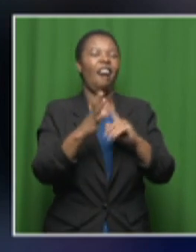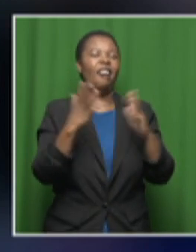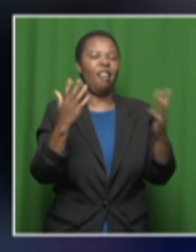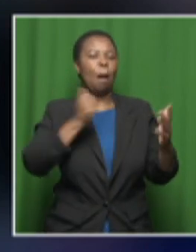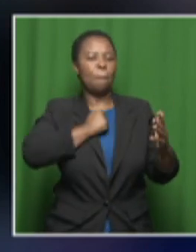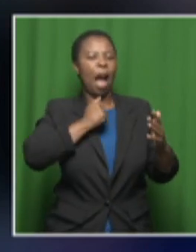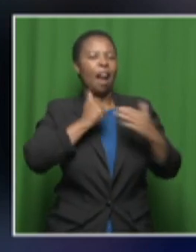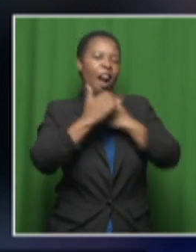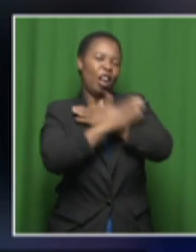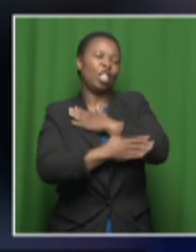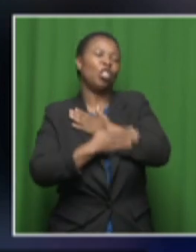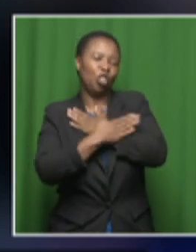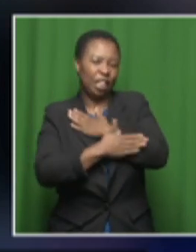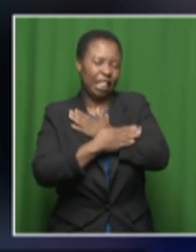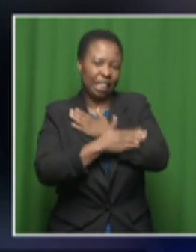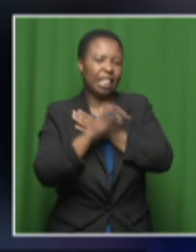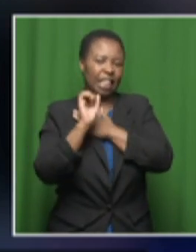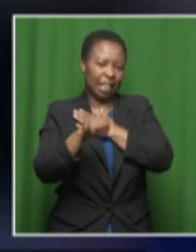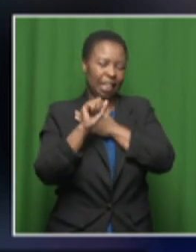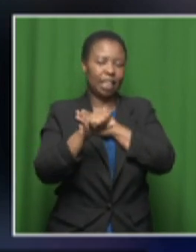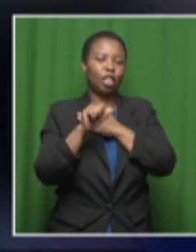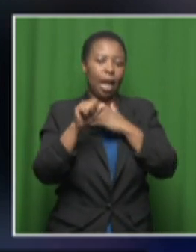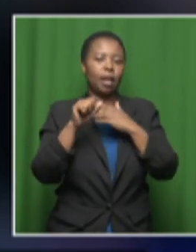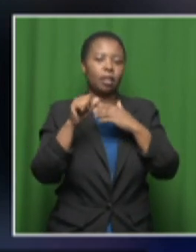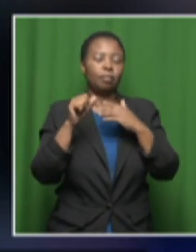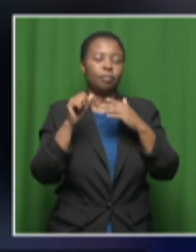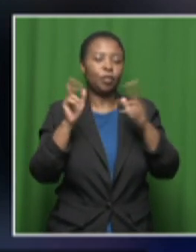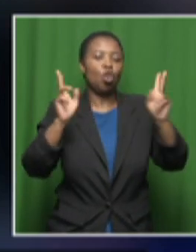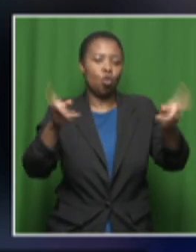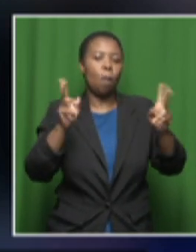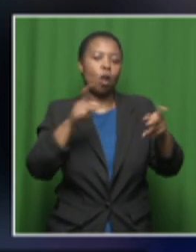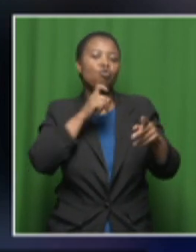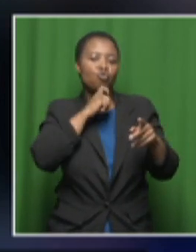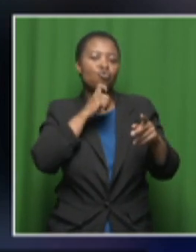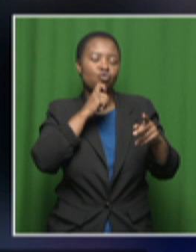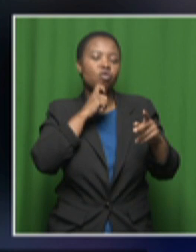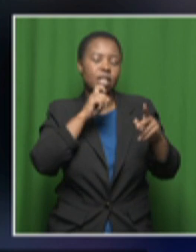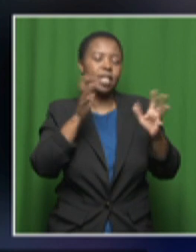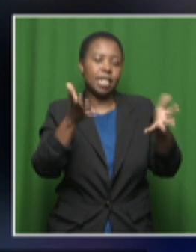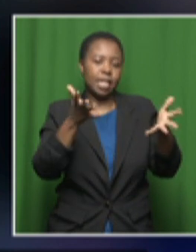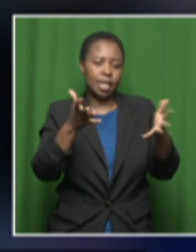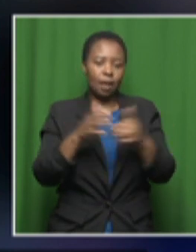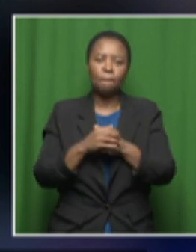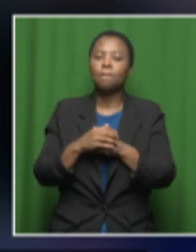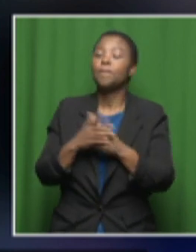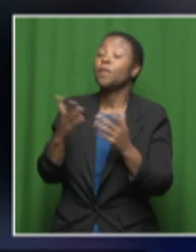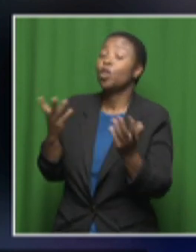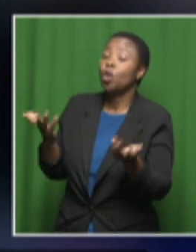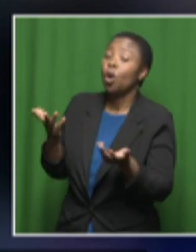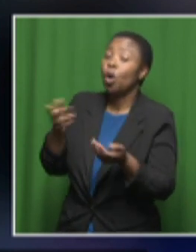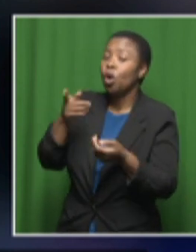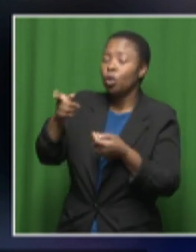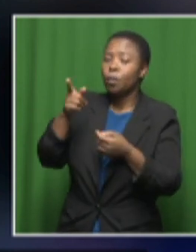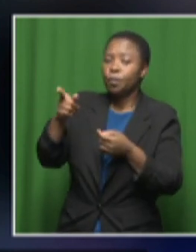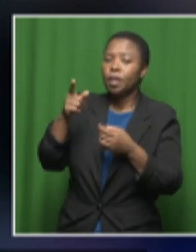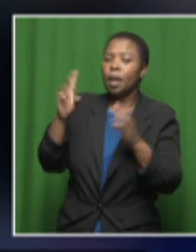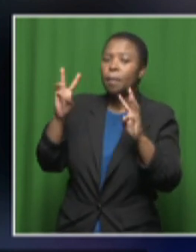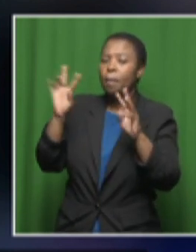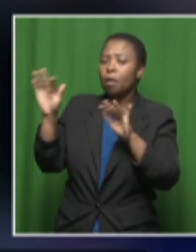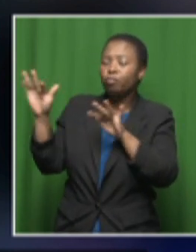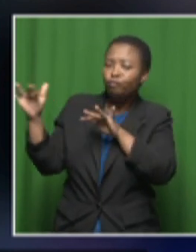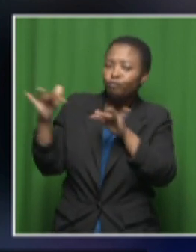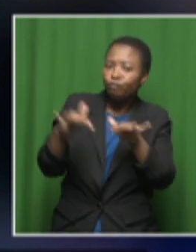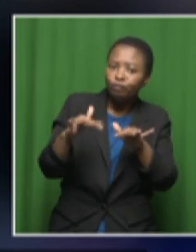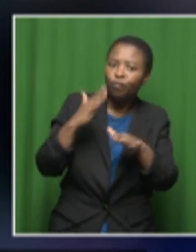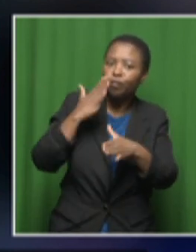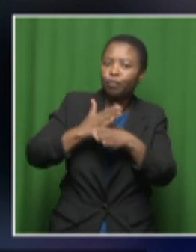my country. So contemporary, I would put it there. Okay. And just how aware are you of what audiences see in your